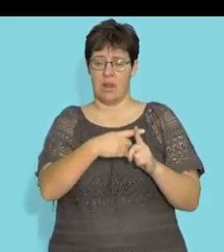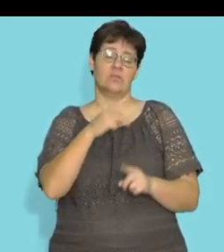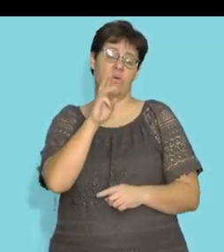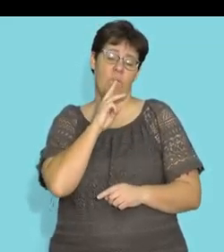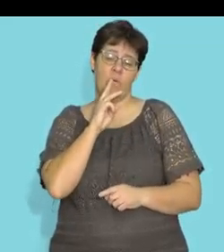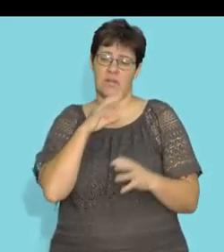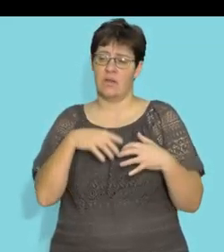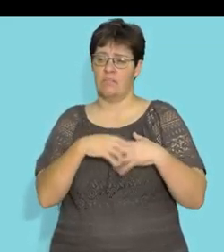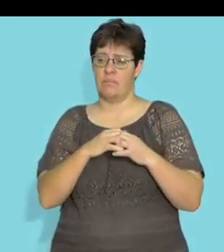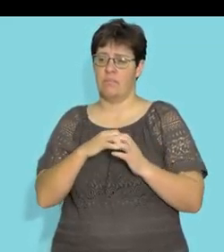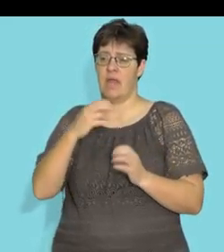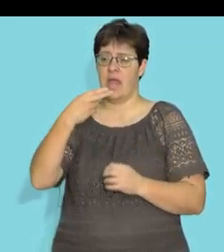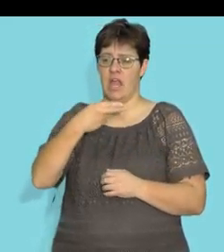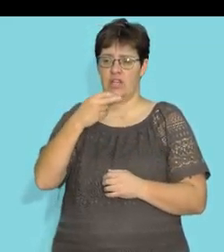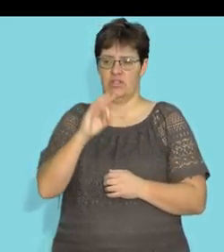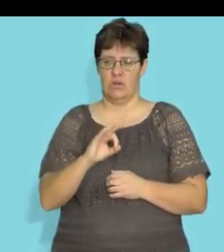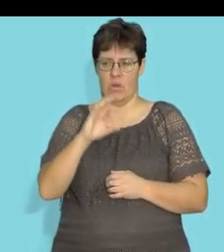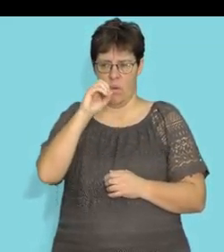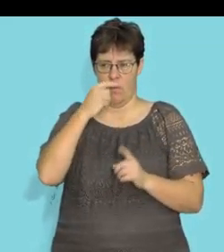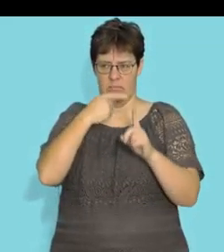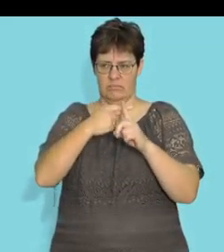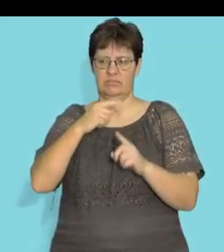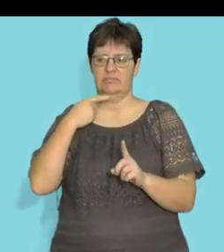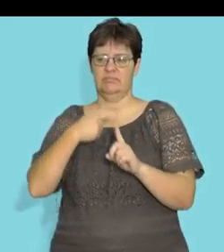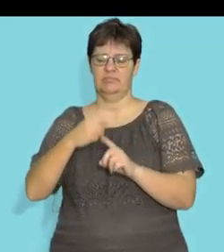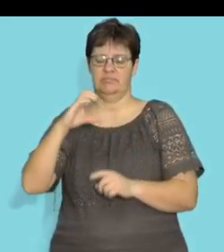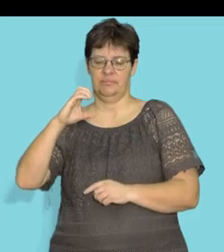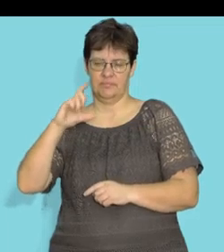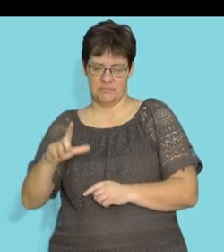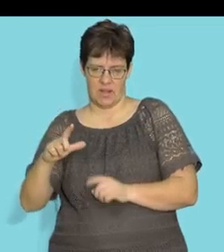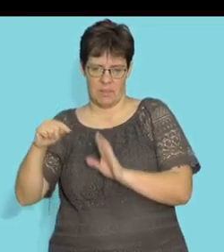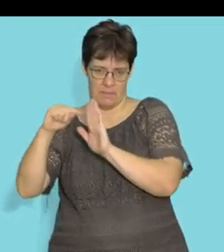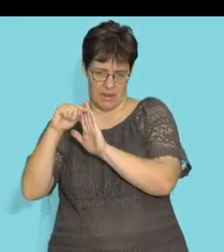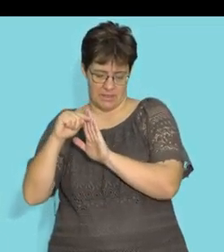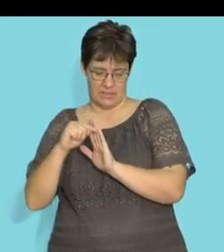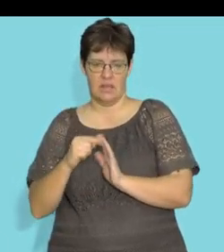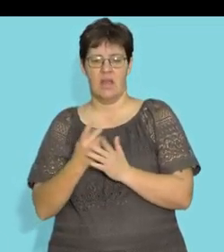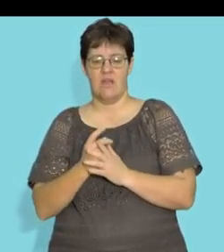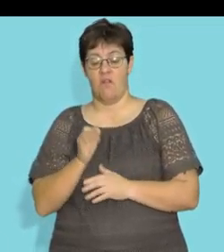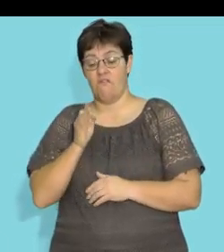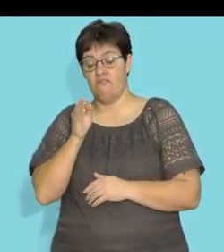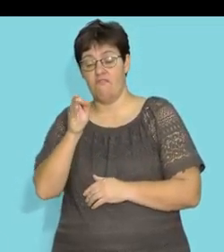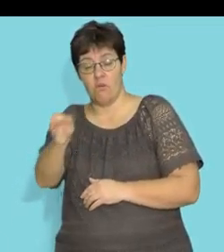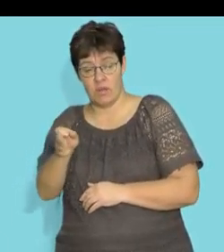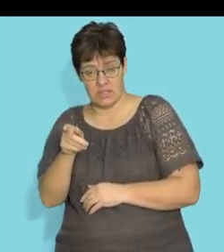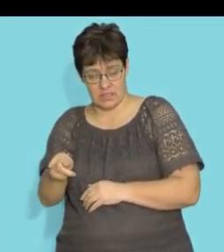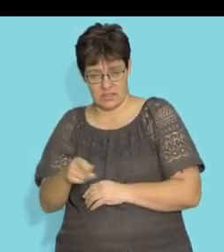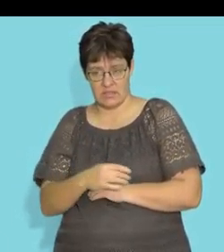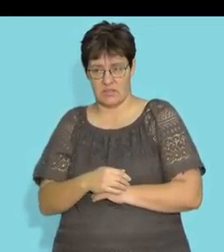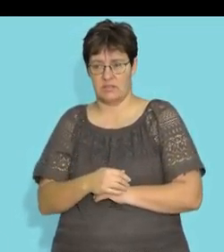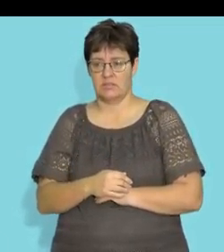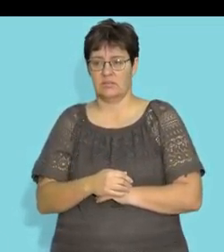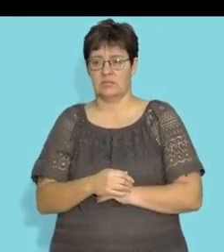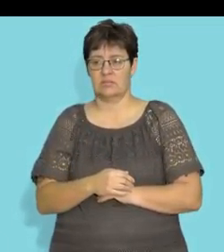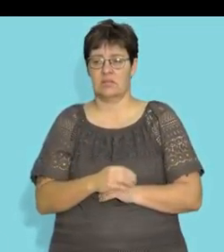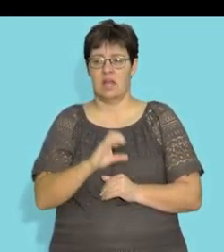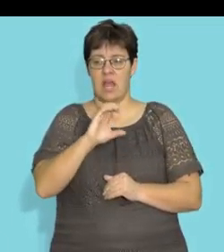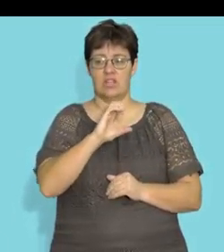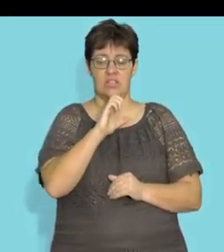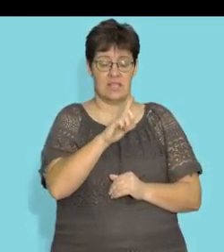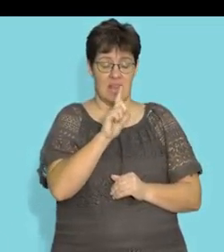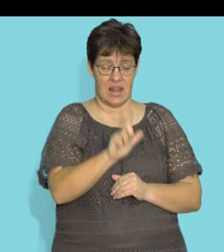Or we call a hydrogen ion, we call it a proton. So if we look at this